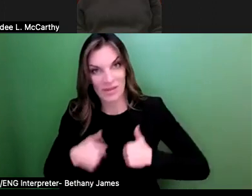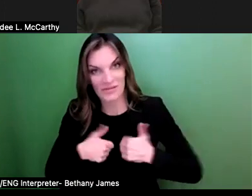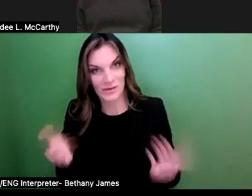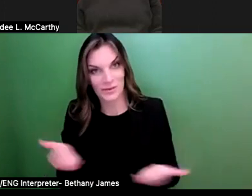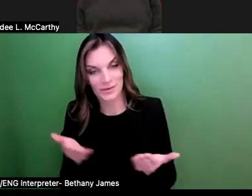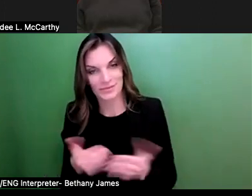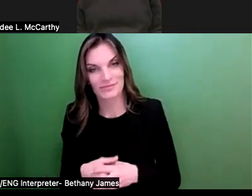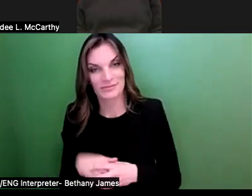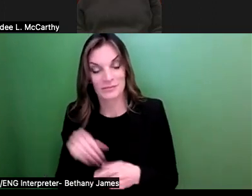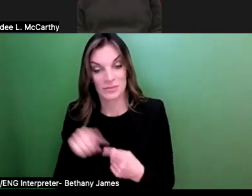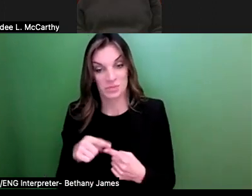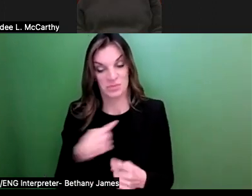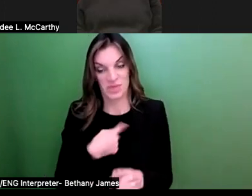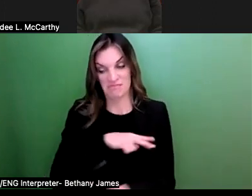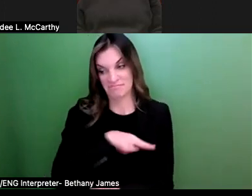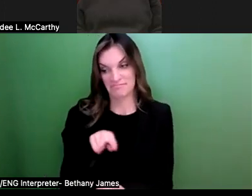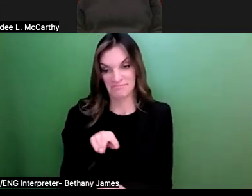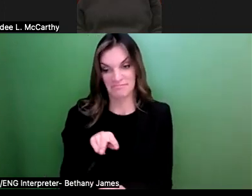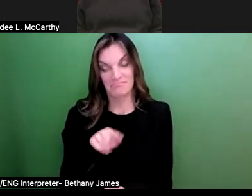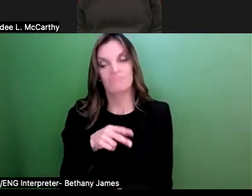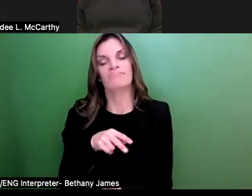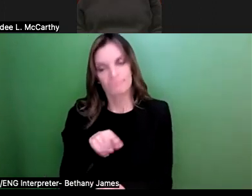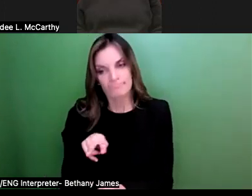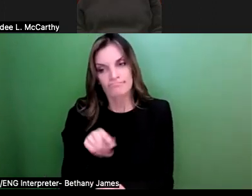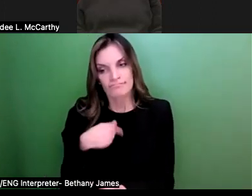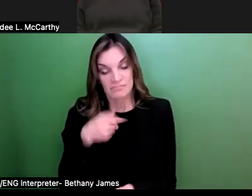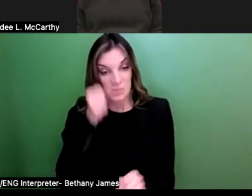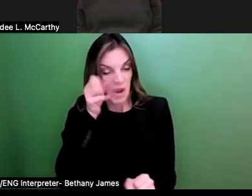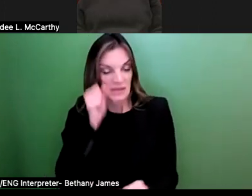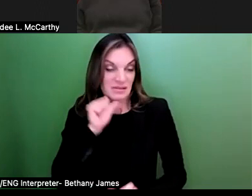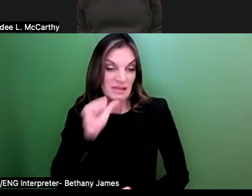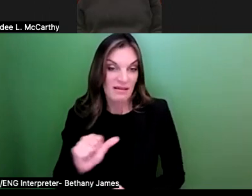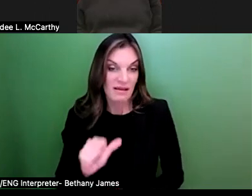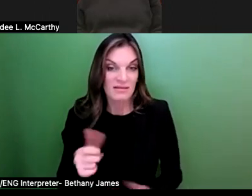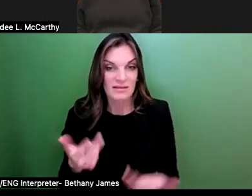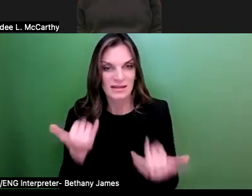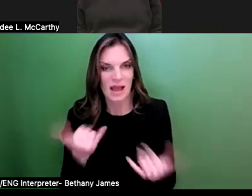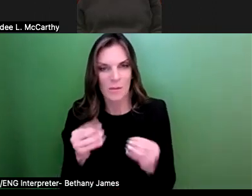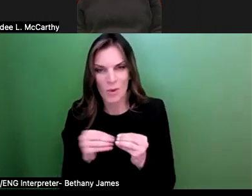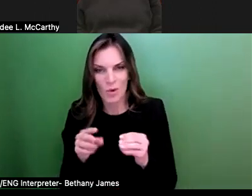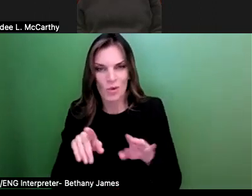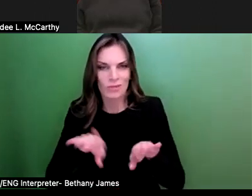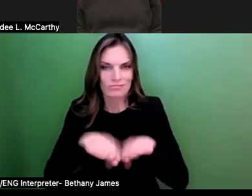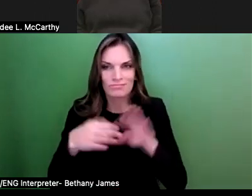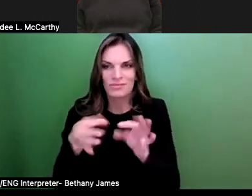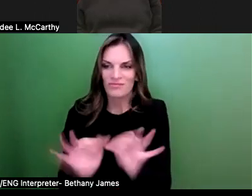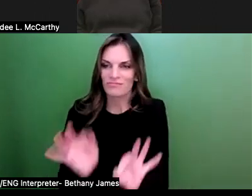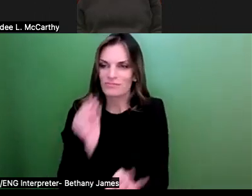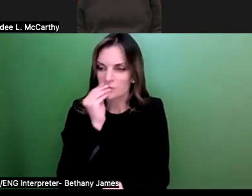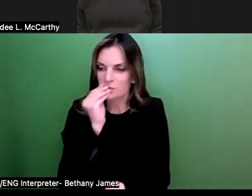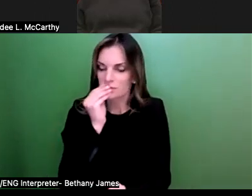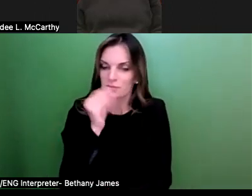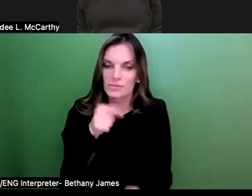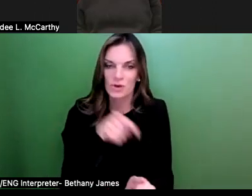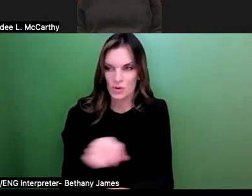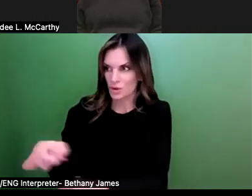is not a surprise to me that we have more and more food pantries opening if people have to use a higher